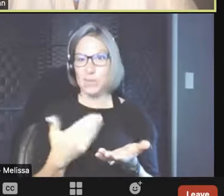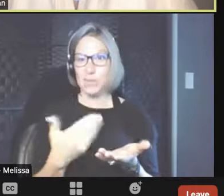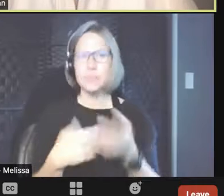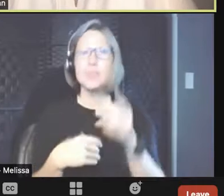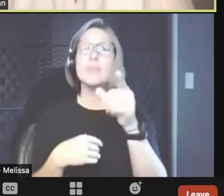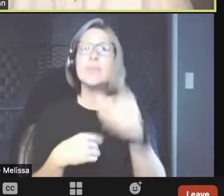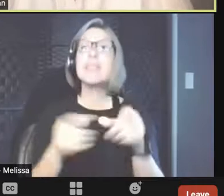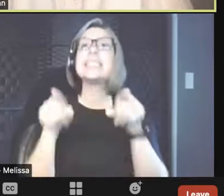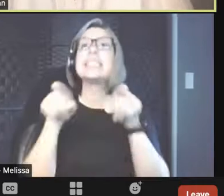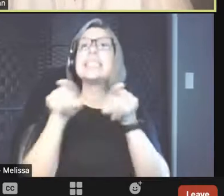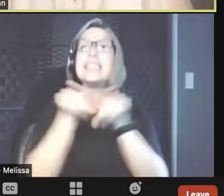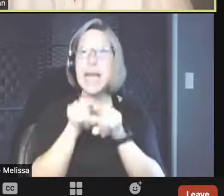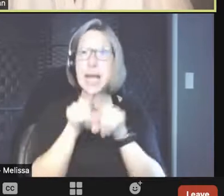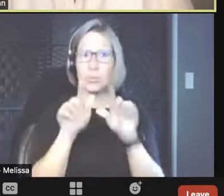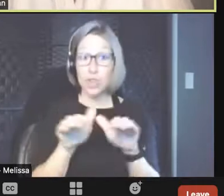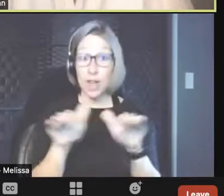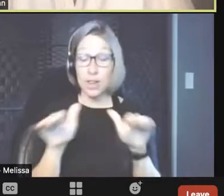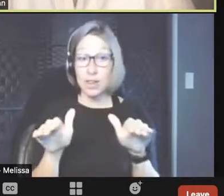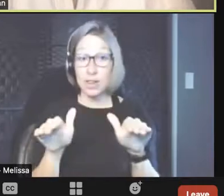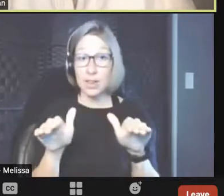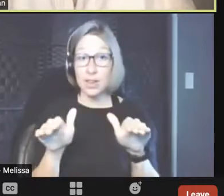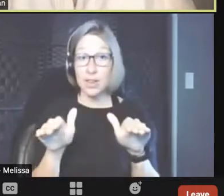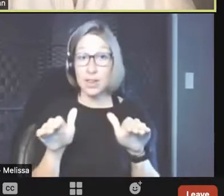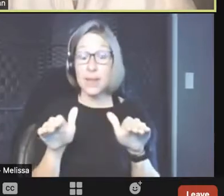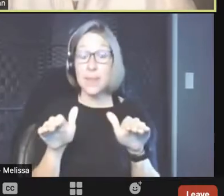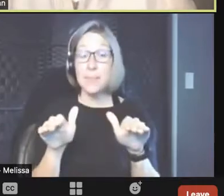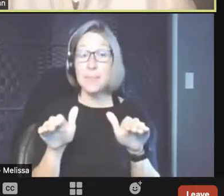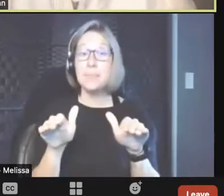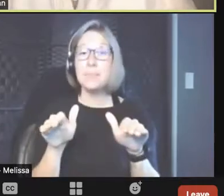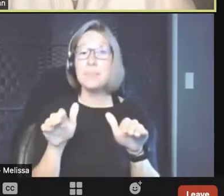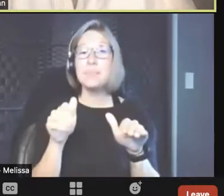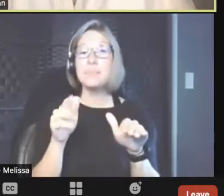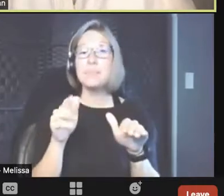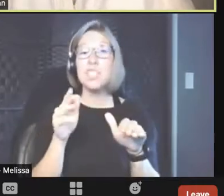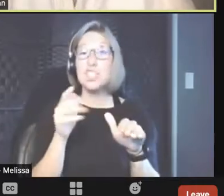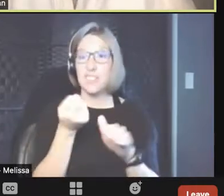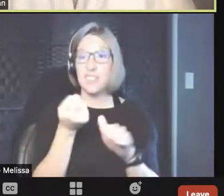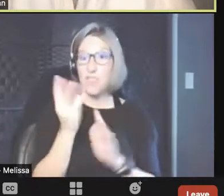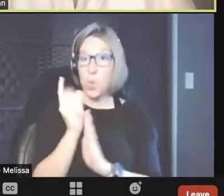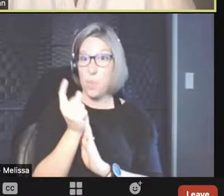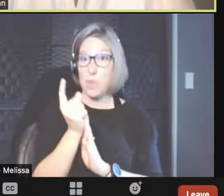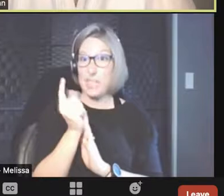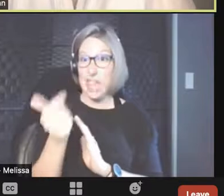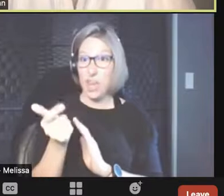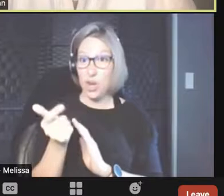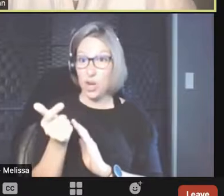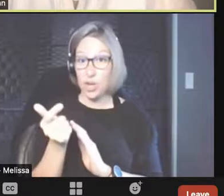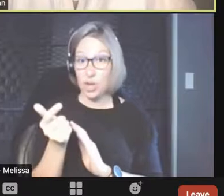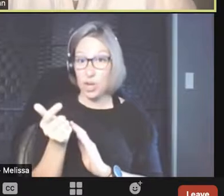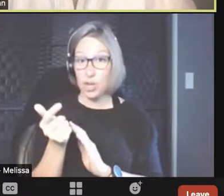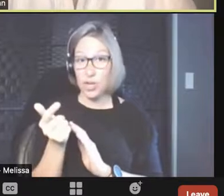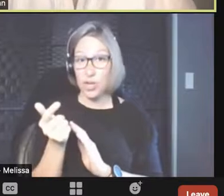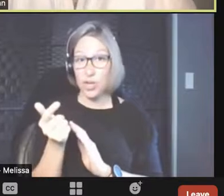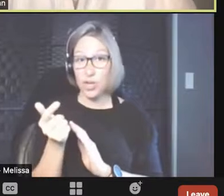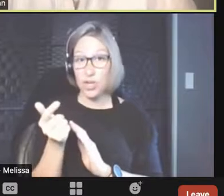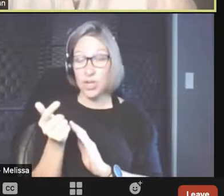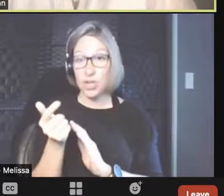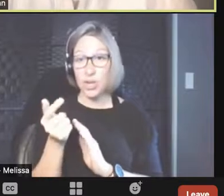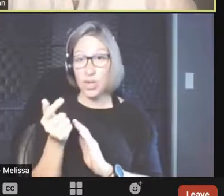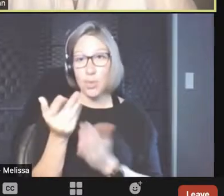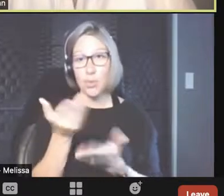child who is now the same child a few moments later, who shows us, lo and behold, he does have